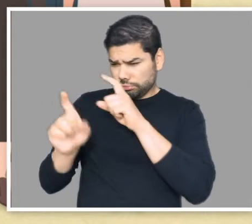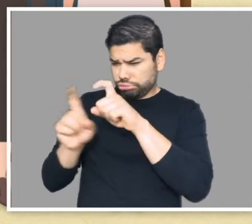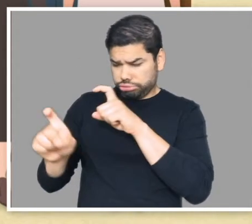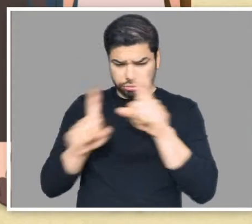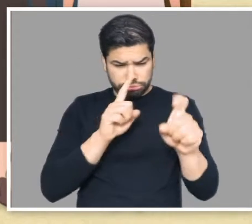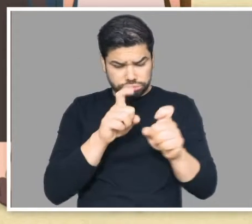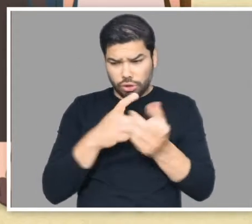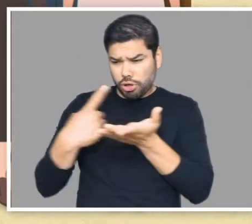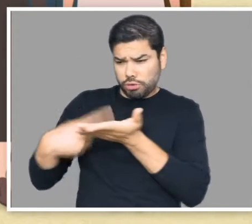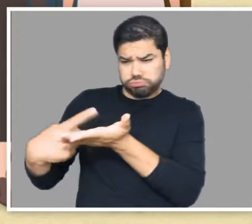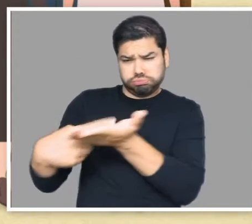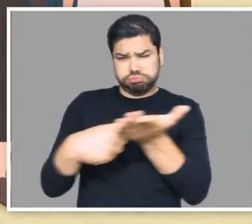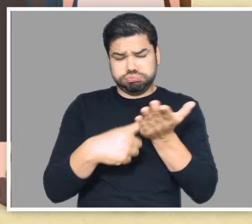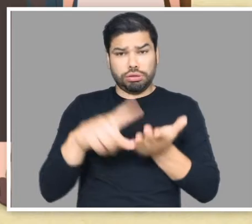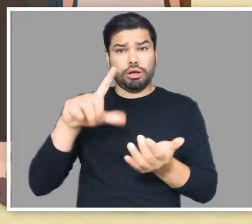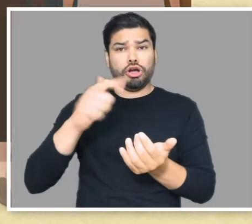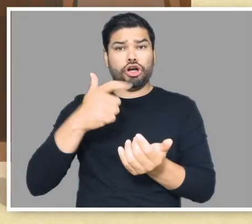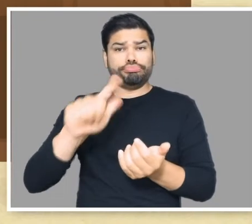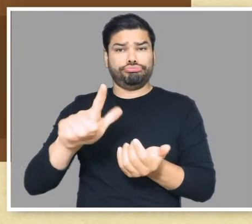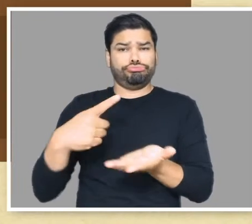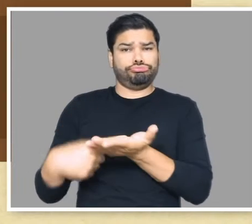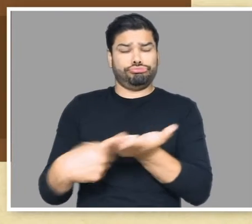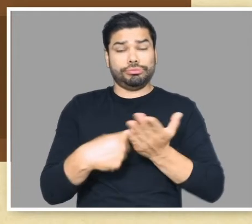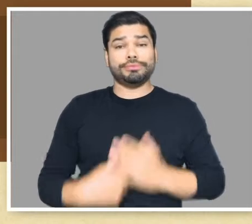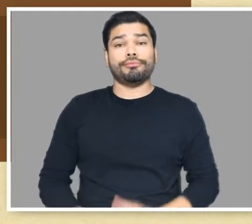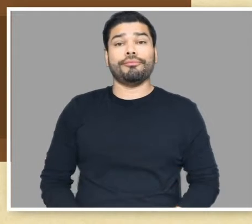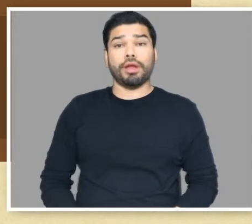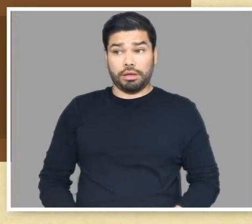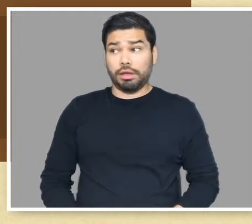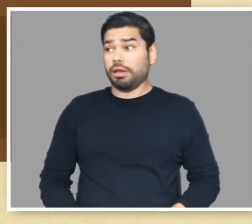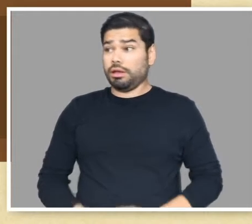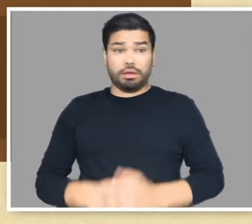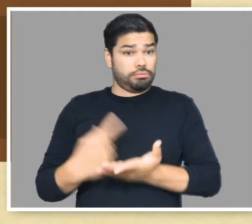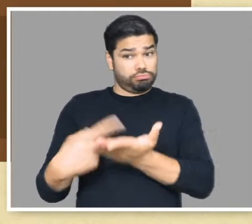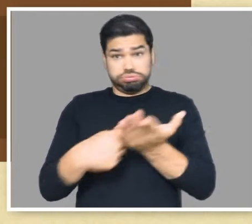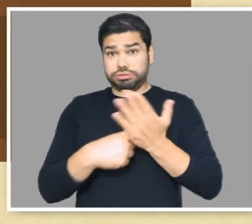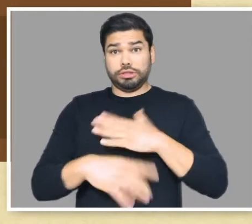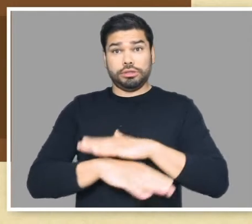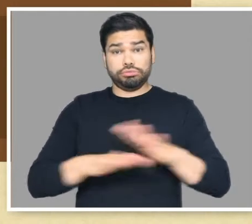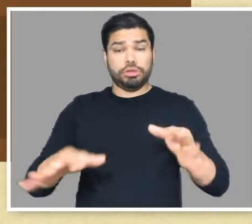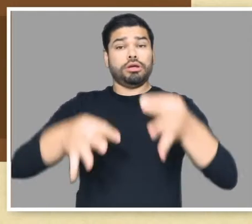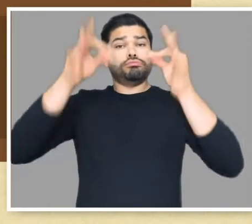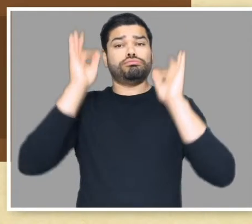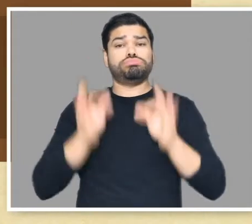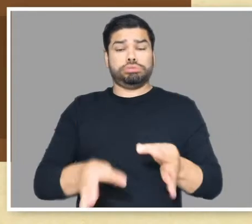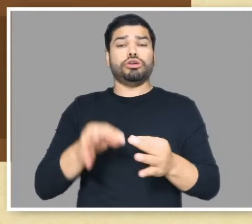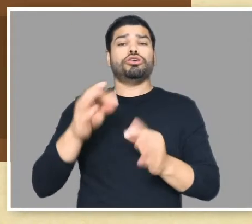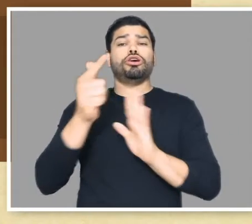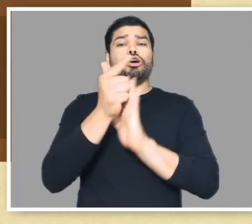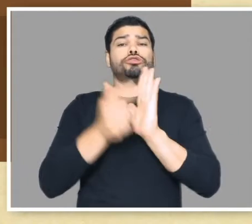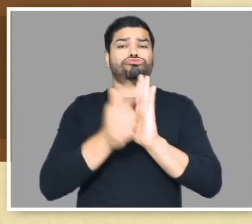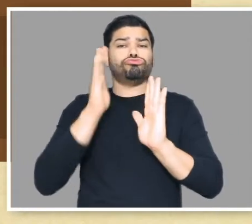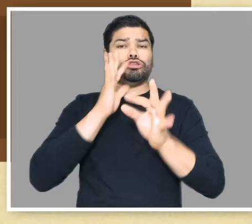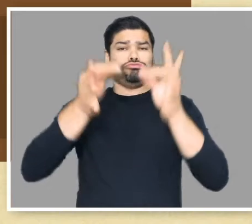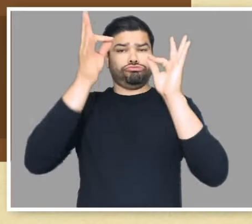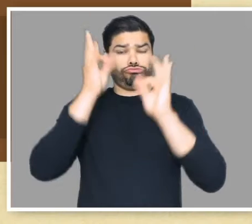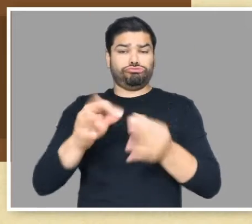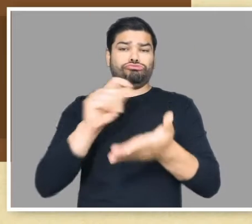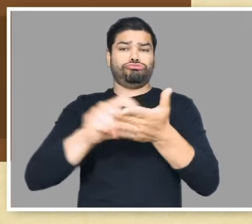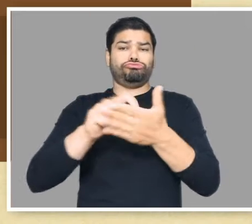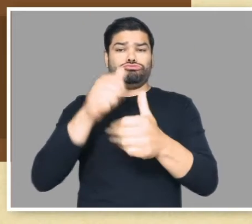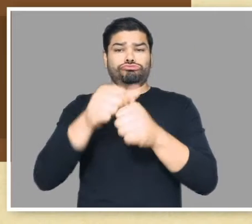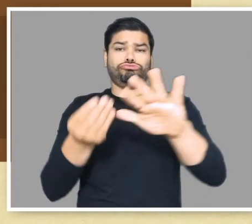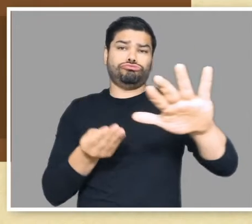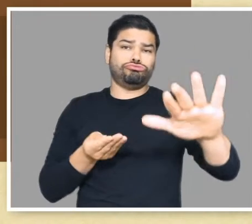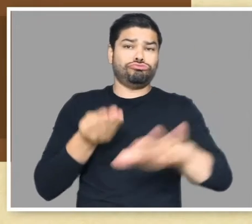can present evidence, including offering their own witnesses, questioning the other side's witnesses, and making legal